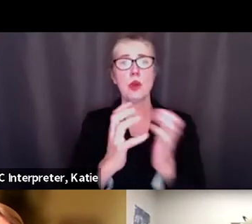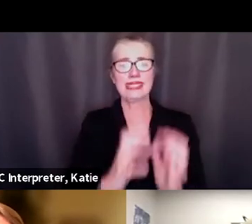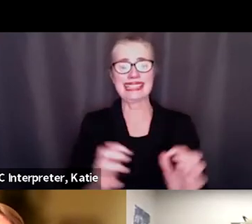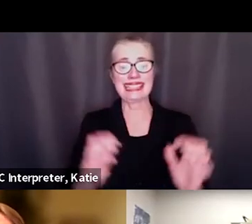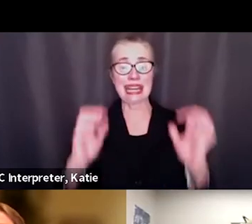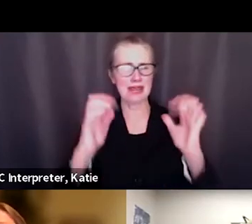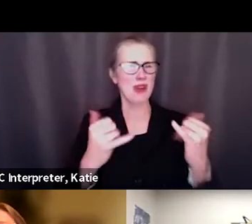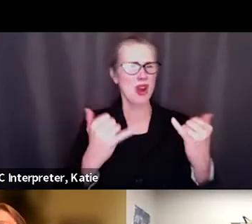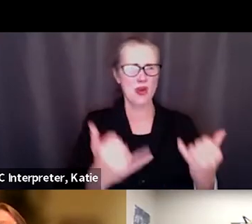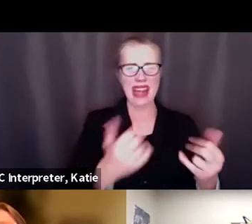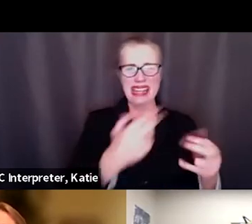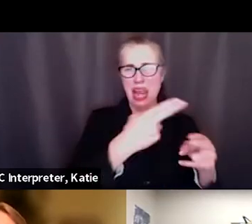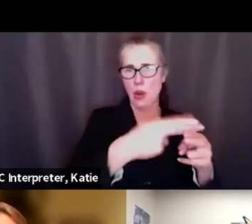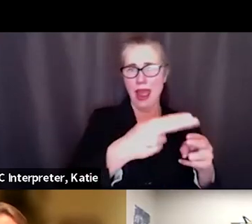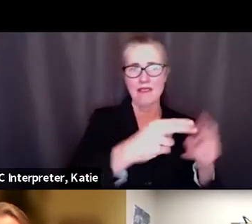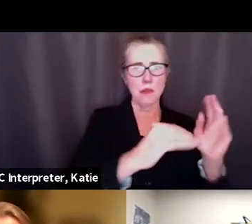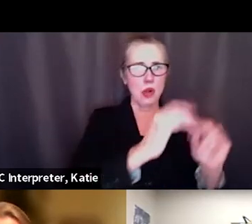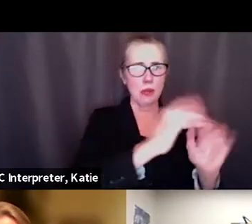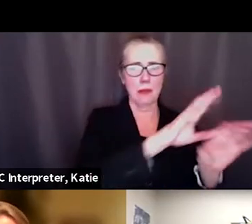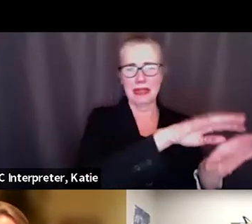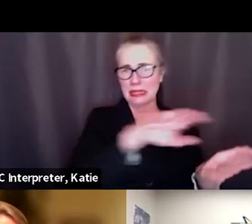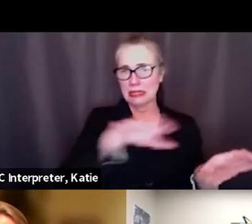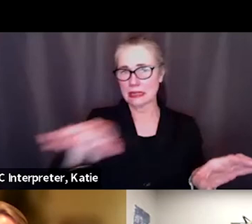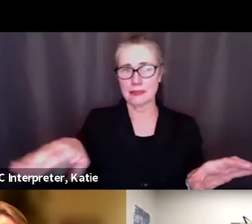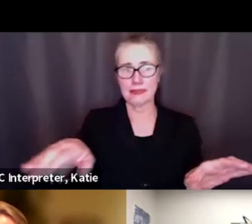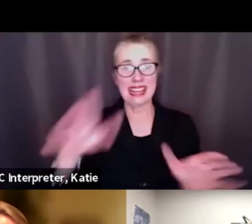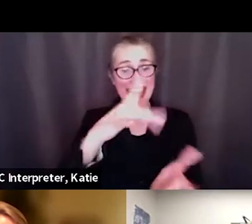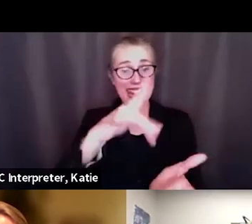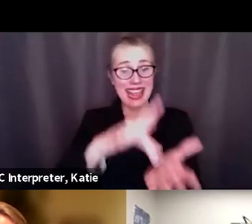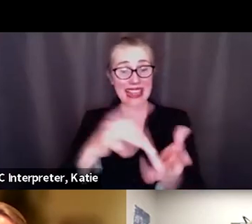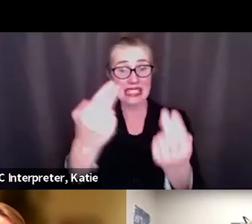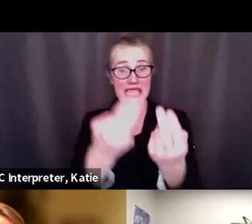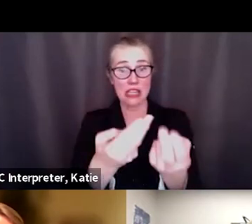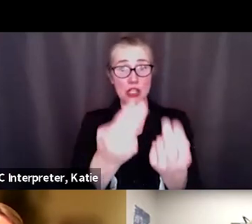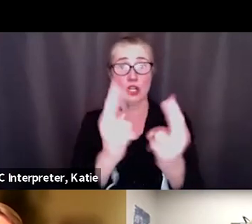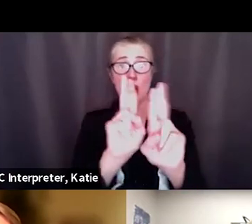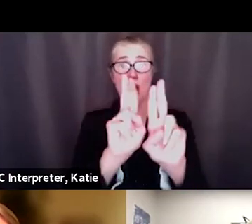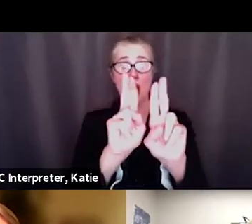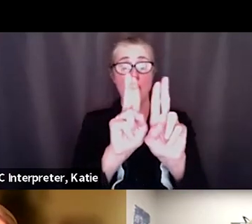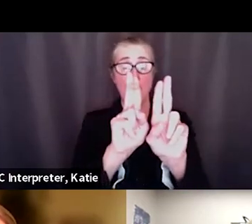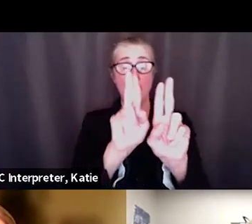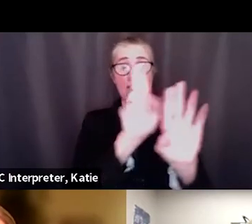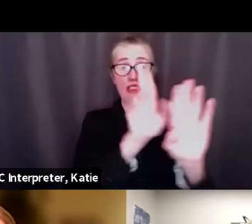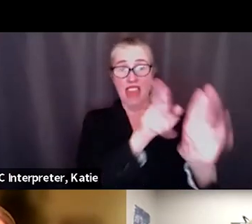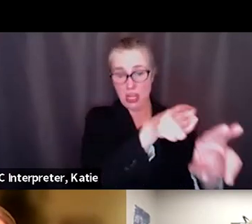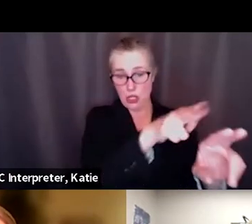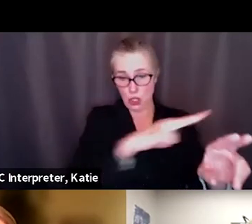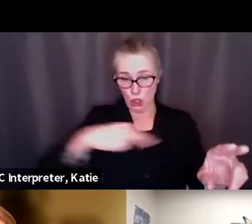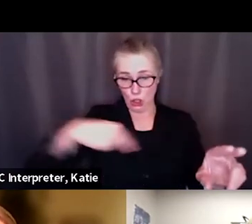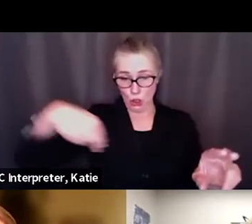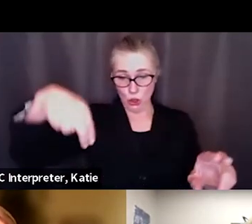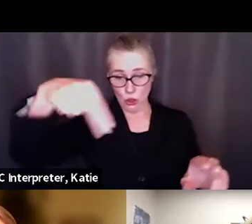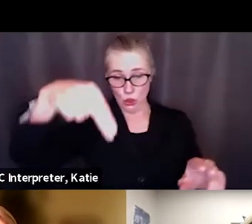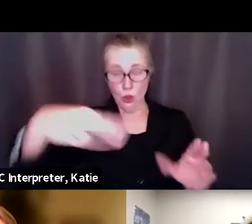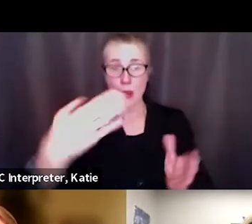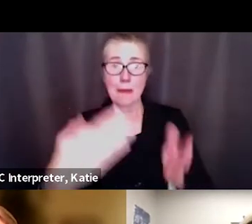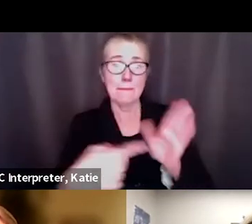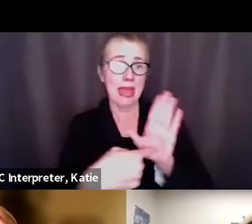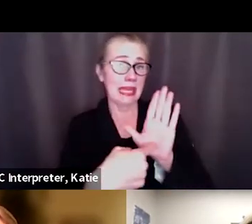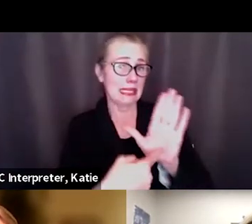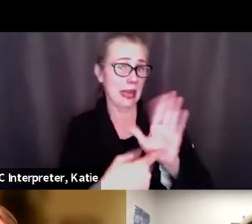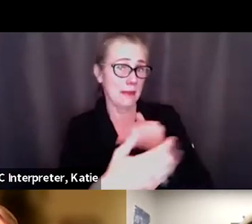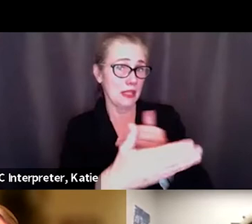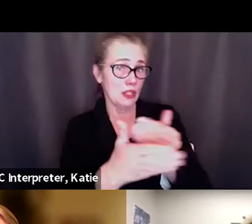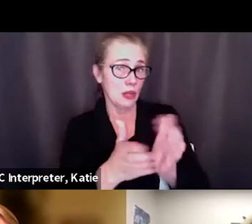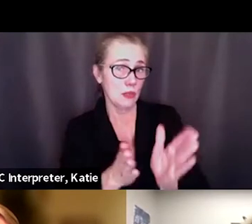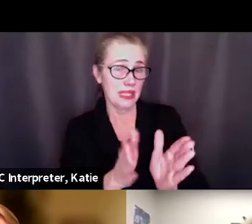and in the center of that u we are suggesting or we're proposing that we create a demonstration room that is